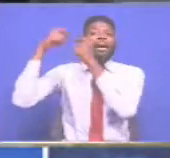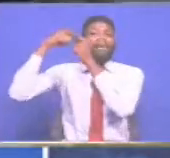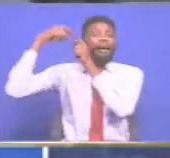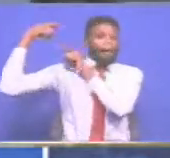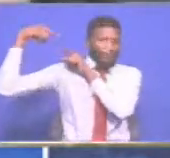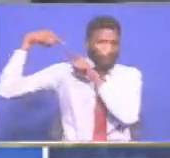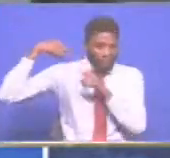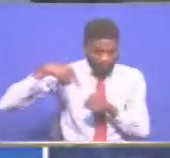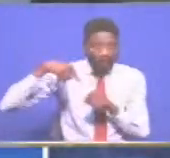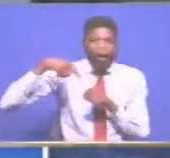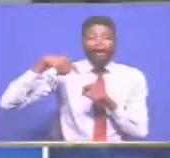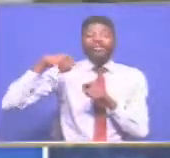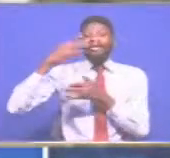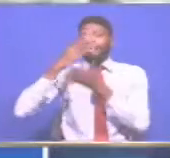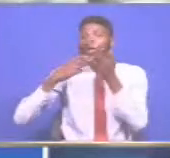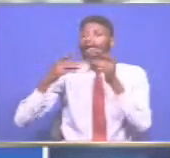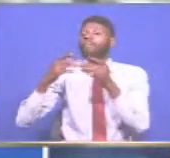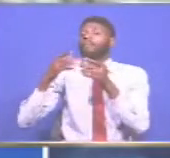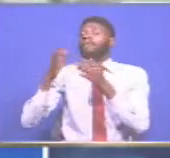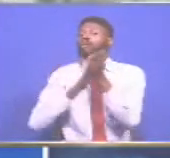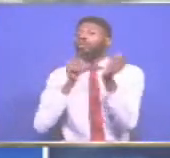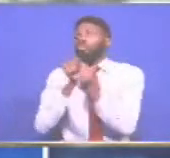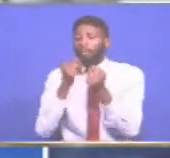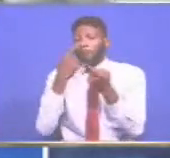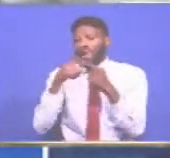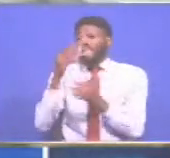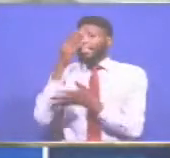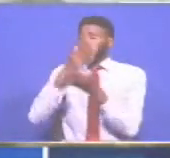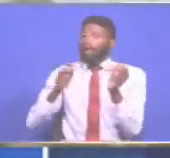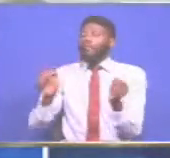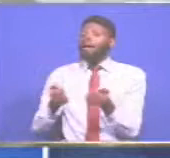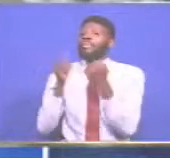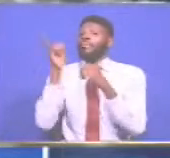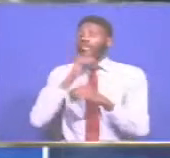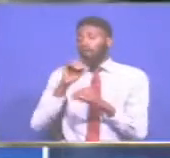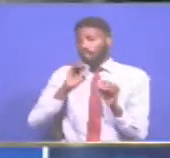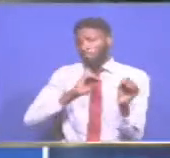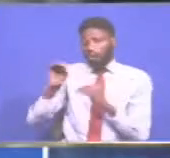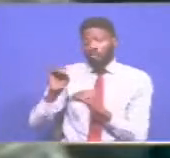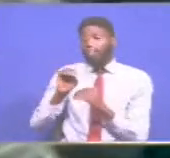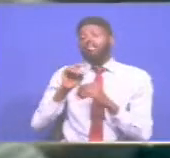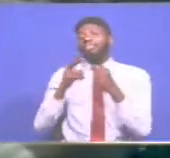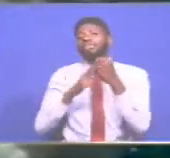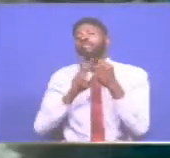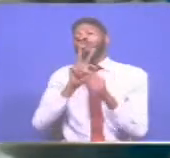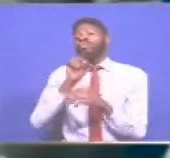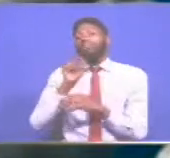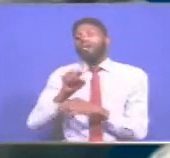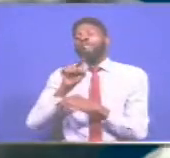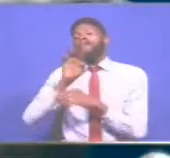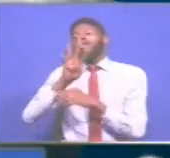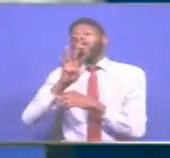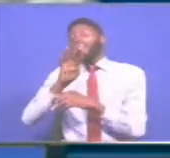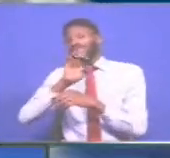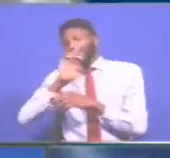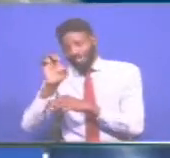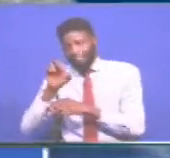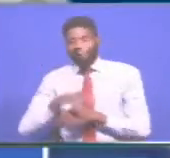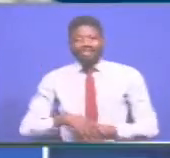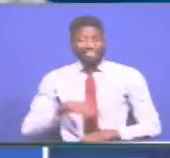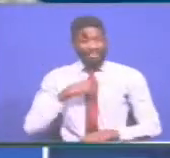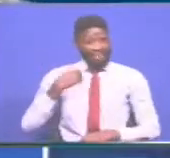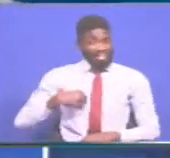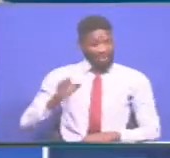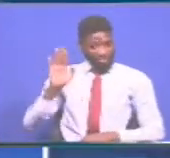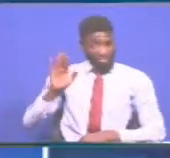re-entry, but parts landed at a location 72.47 east and 2.65 north, Chinese Tetran media reported.